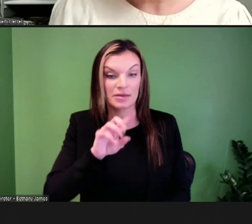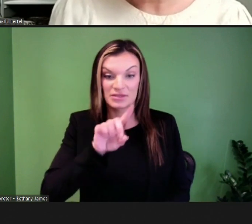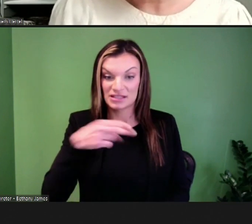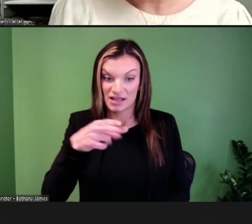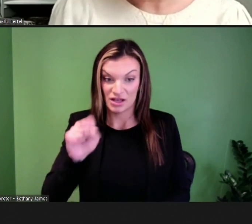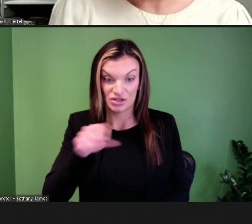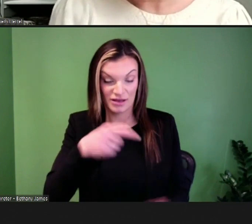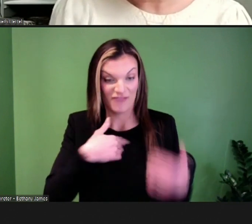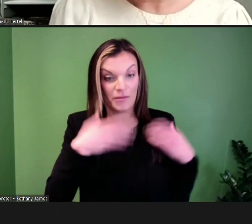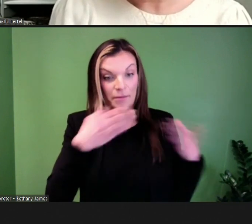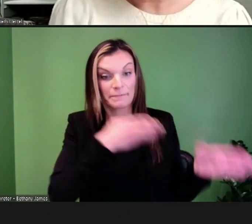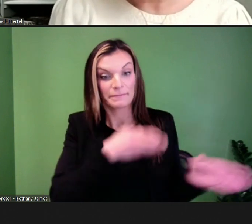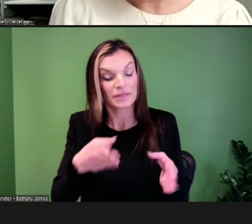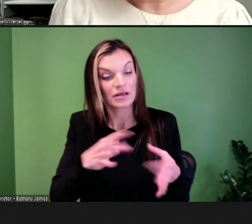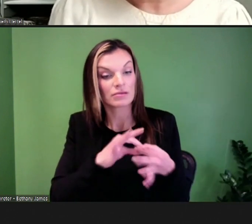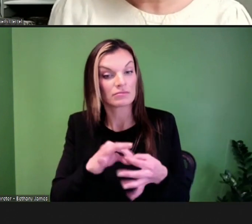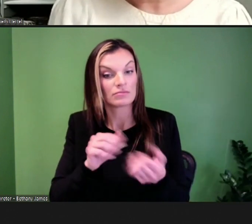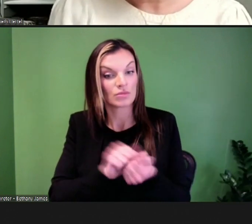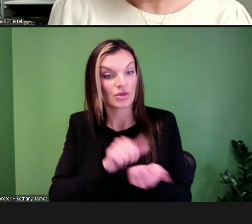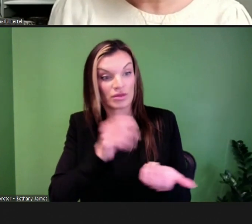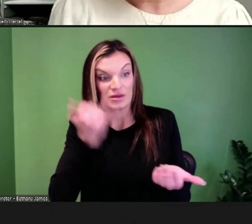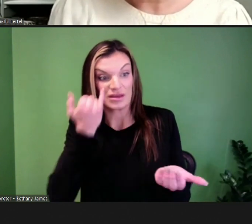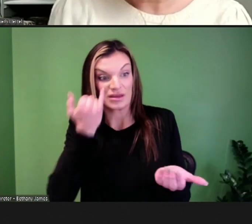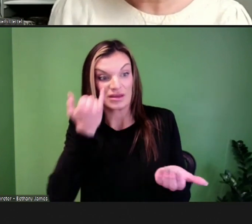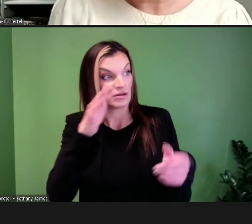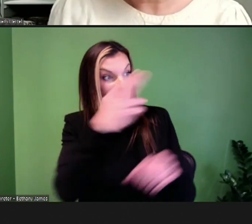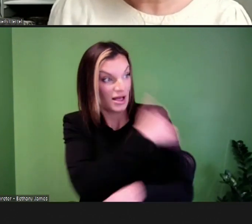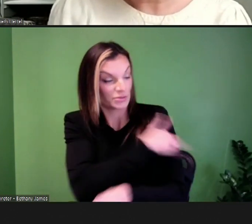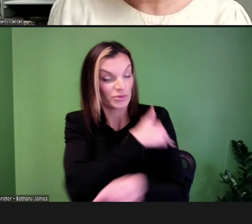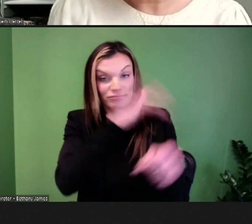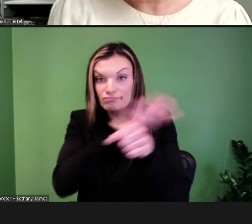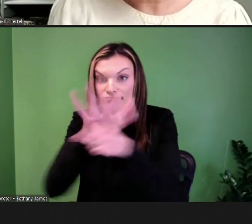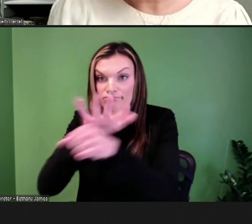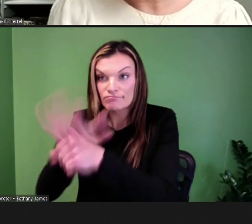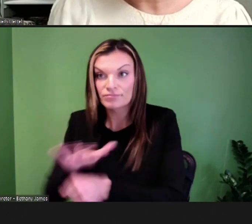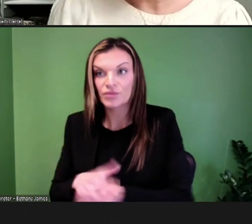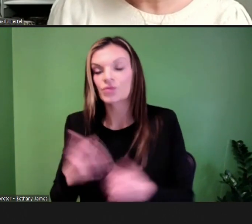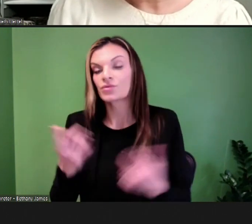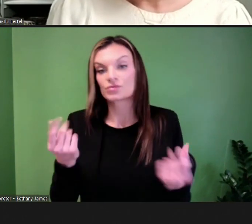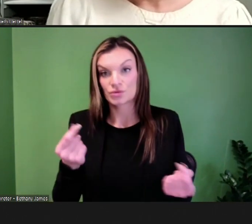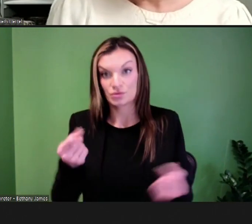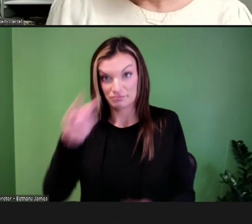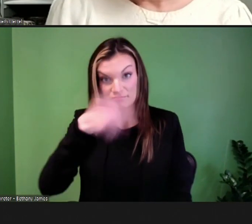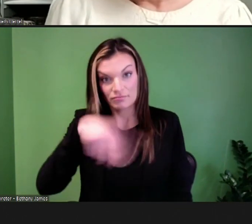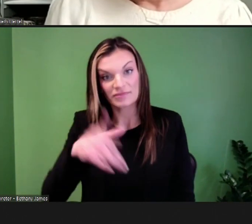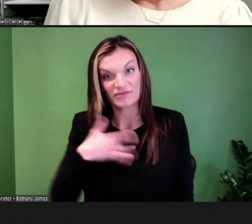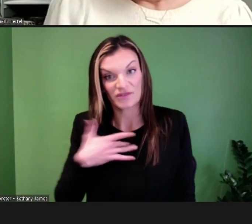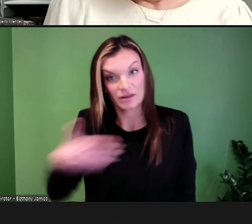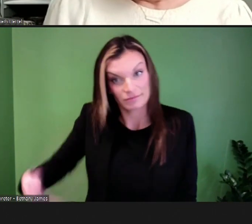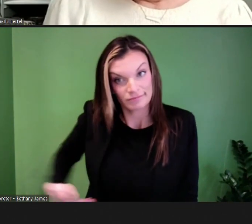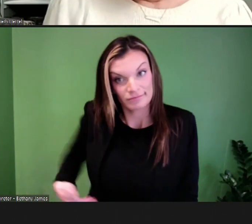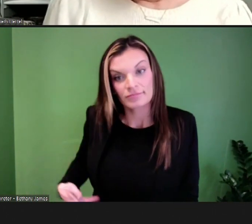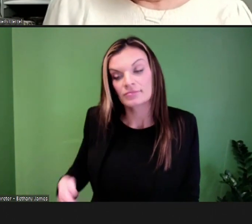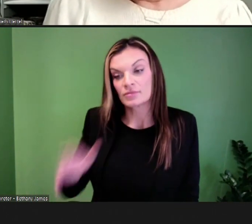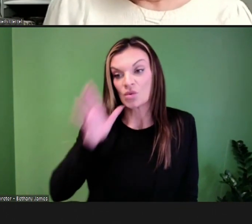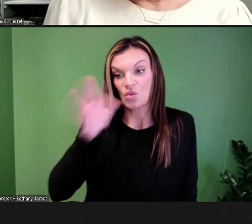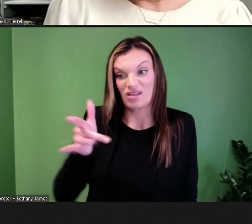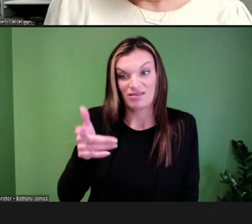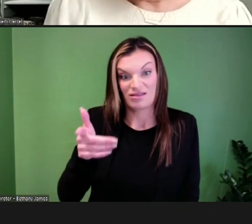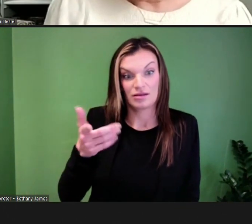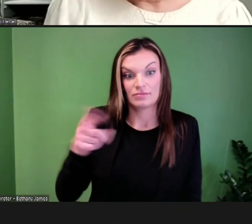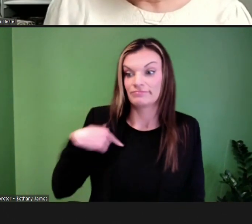being overrun or at full capacity? And do you think Michigan will get to a point where there are patients being turned